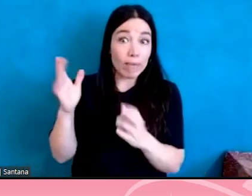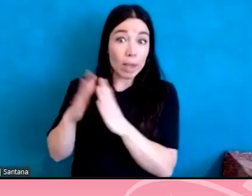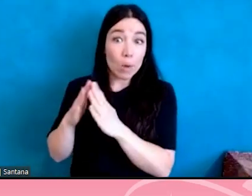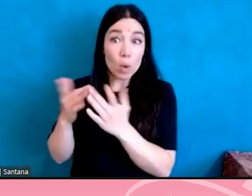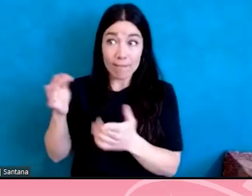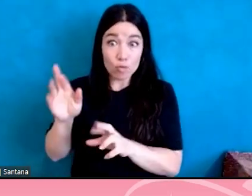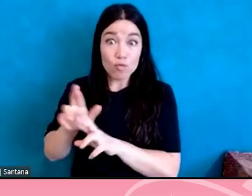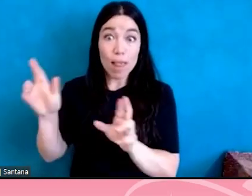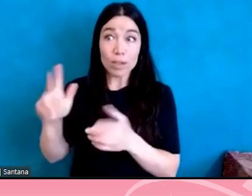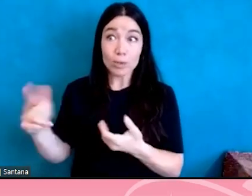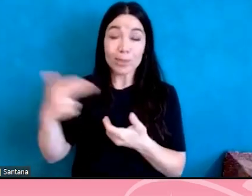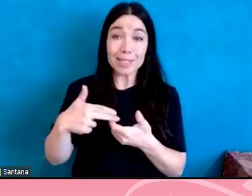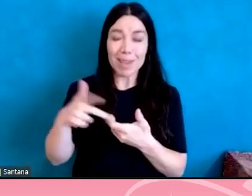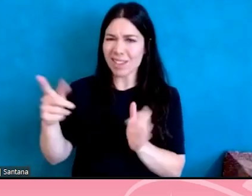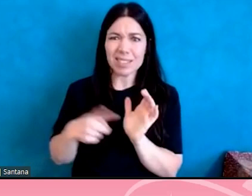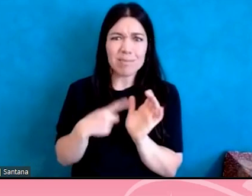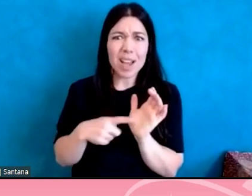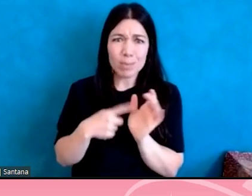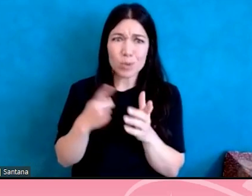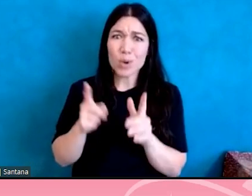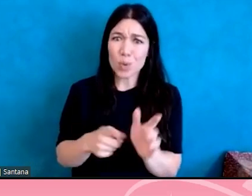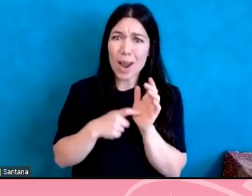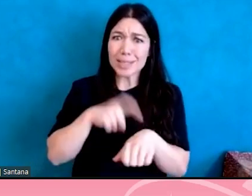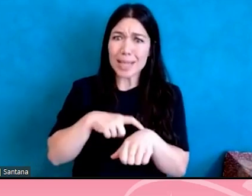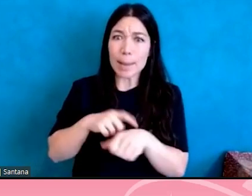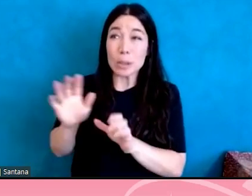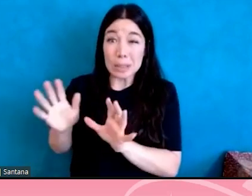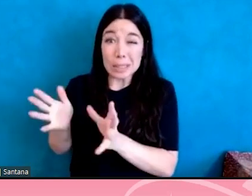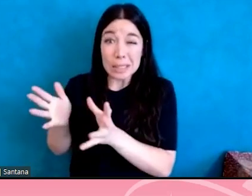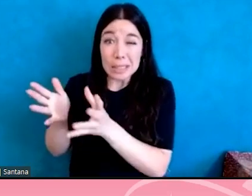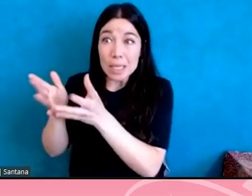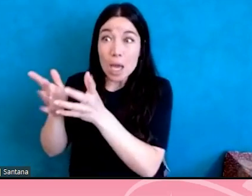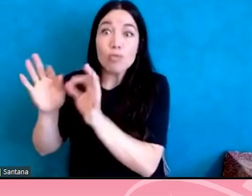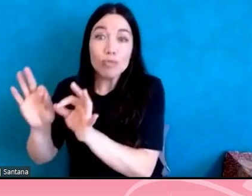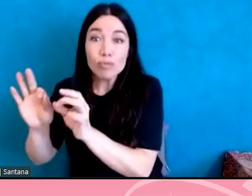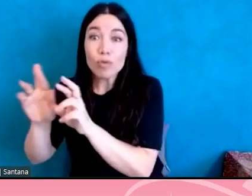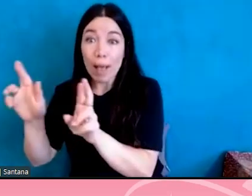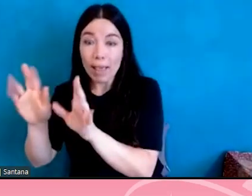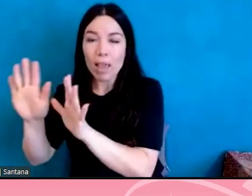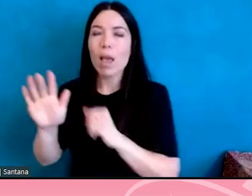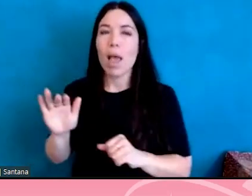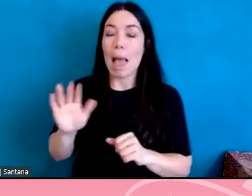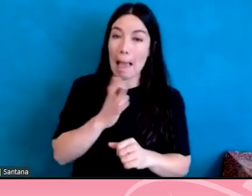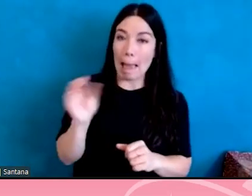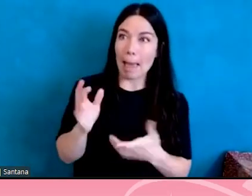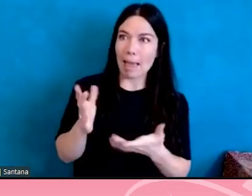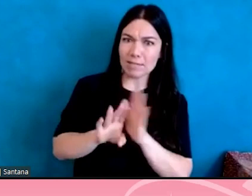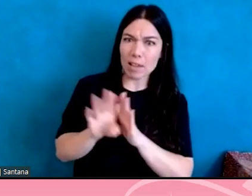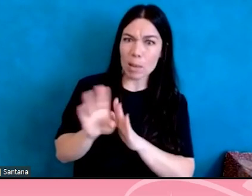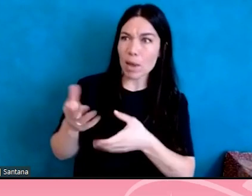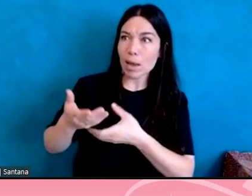with you. Sometimes it takes a while to build that up, to the development of collaboration and trust within the